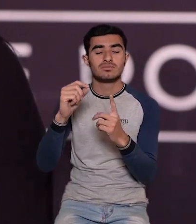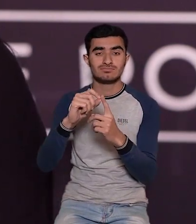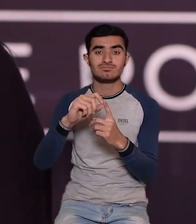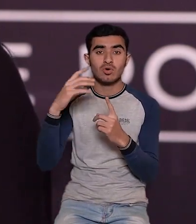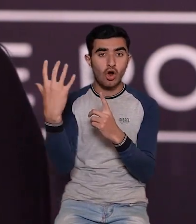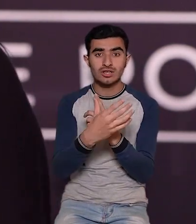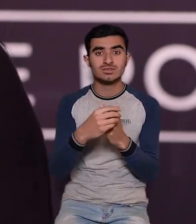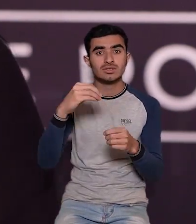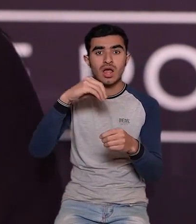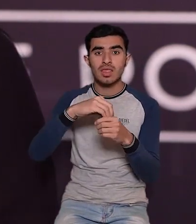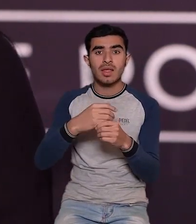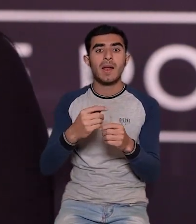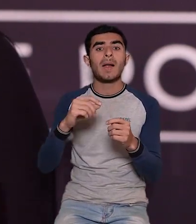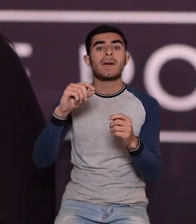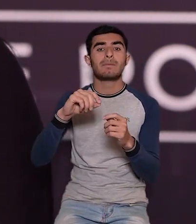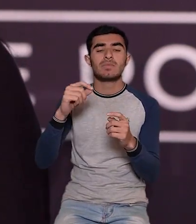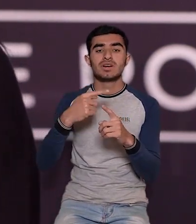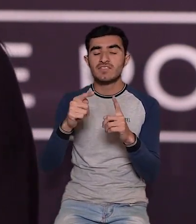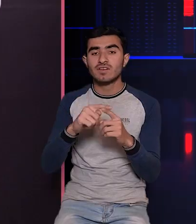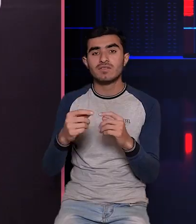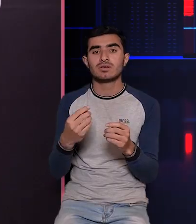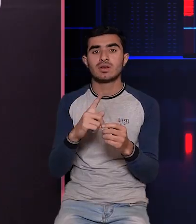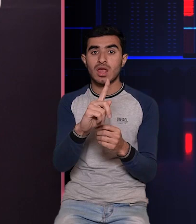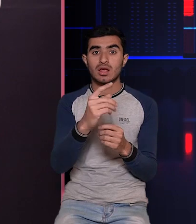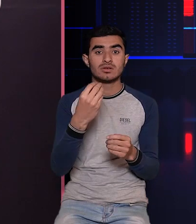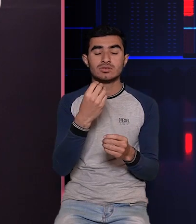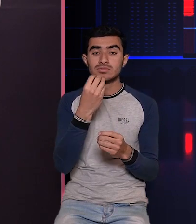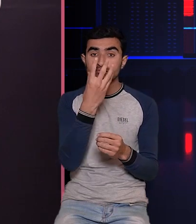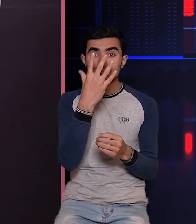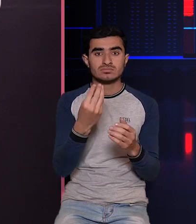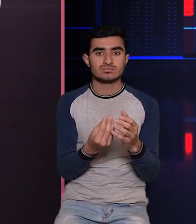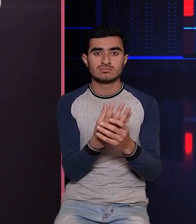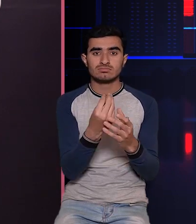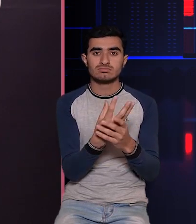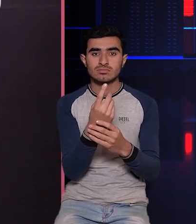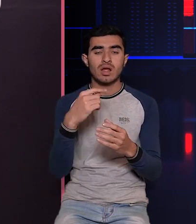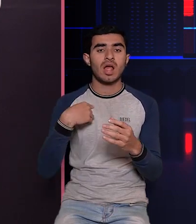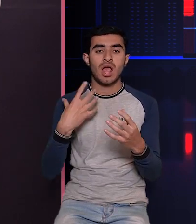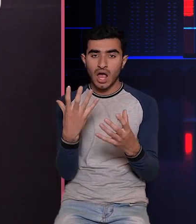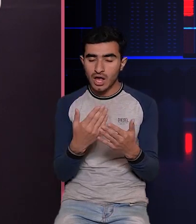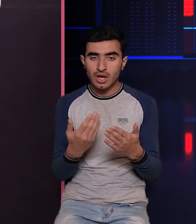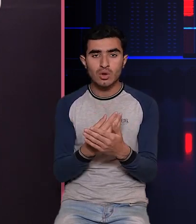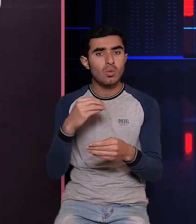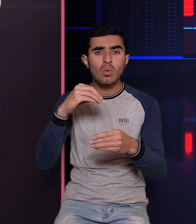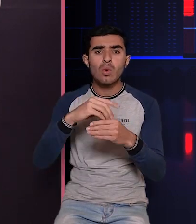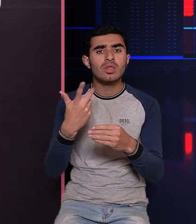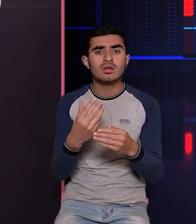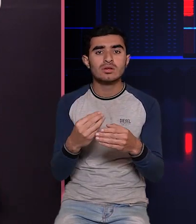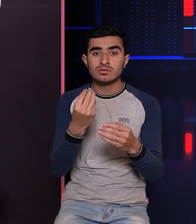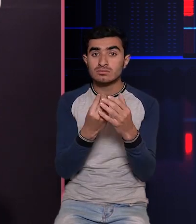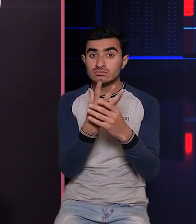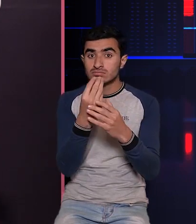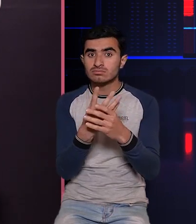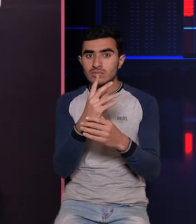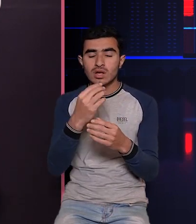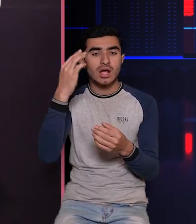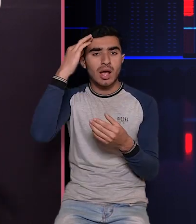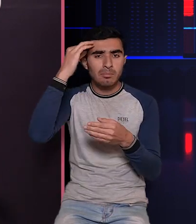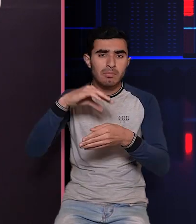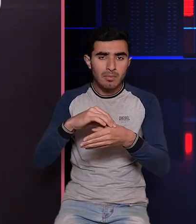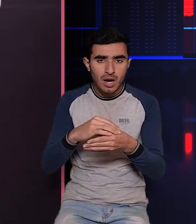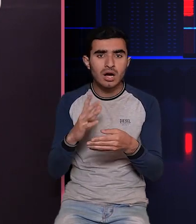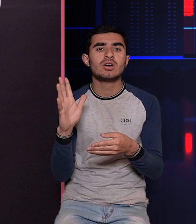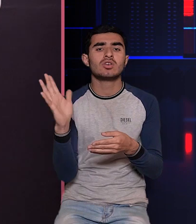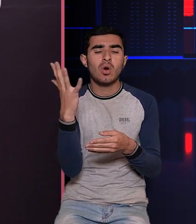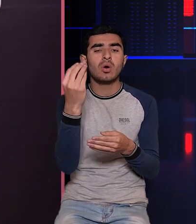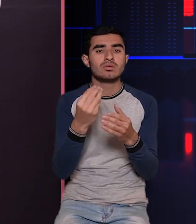in Bagh-e-Hakimana, so all the various herbs and medicinal plants and those kind of things, and working towards a garden with